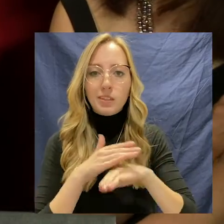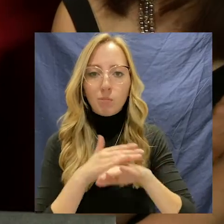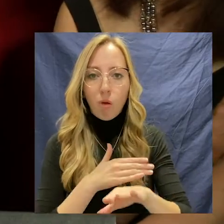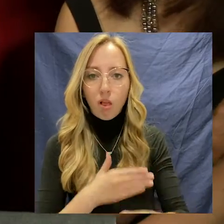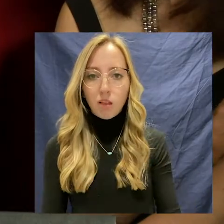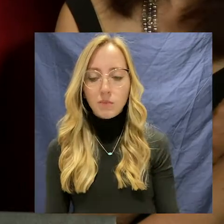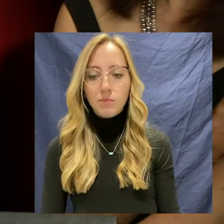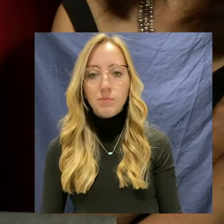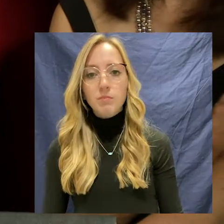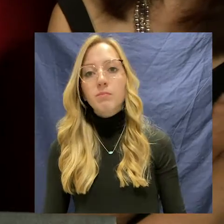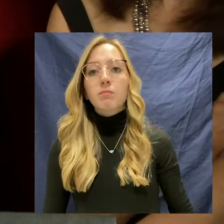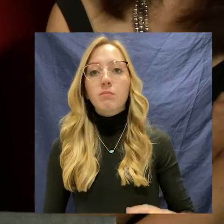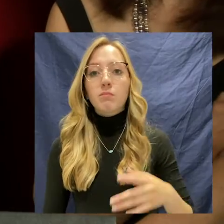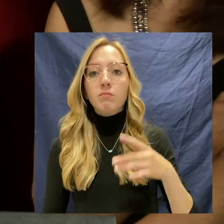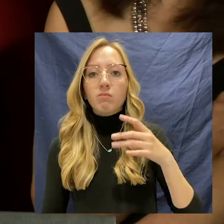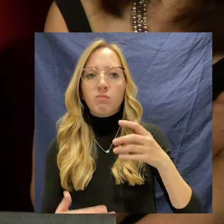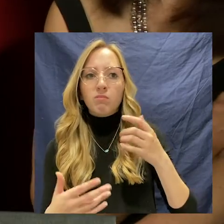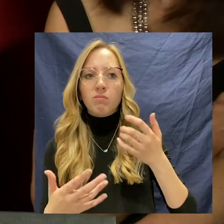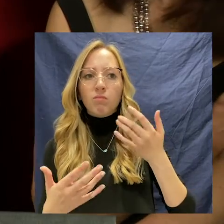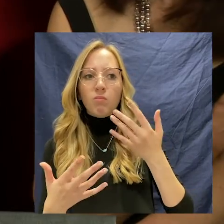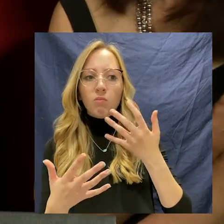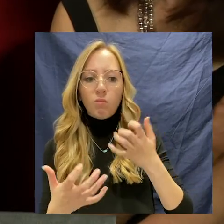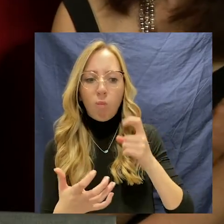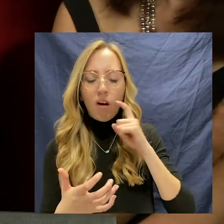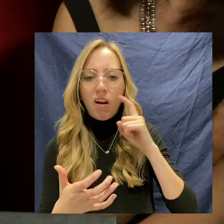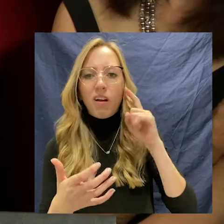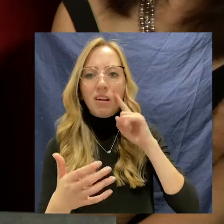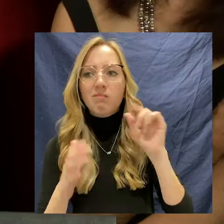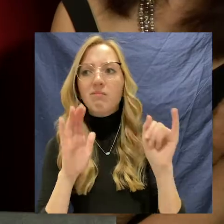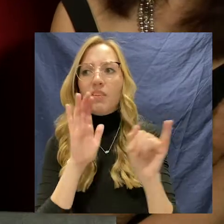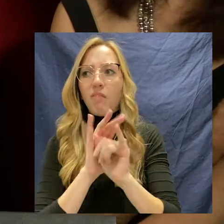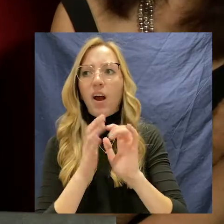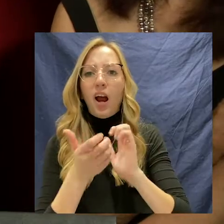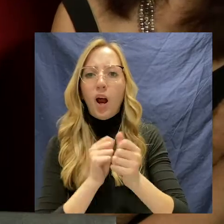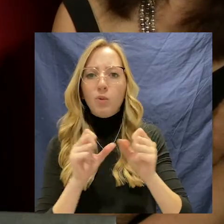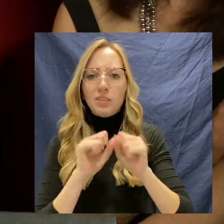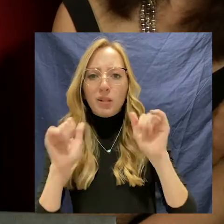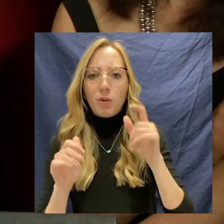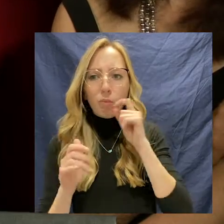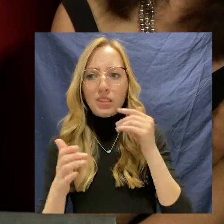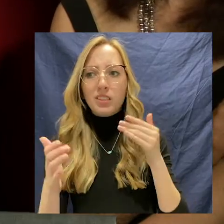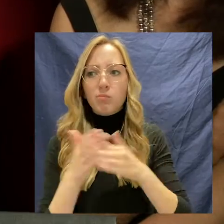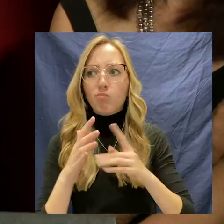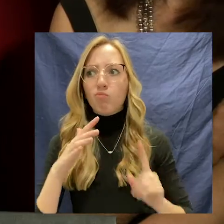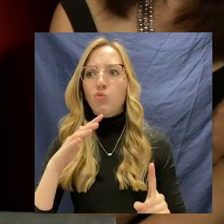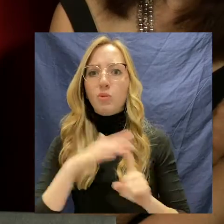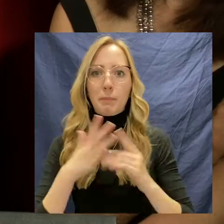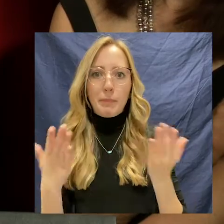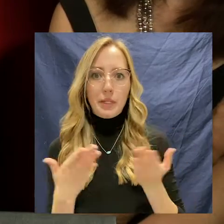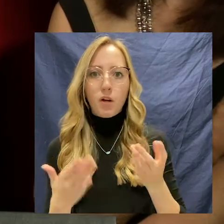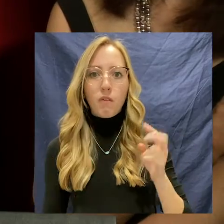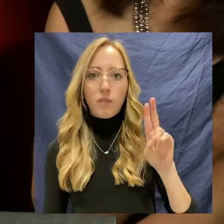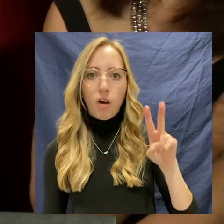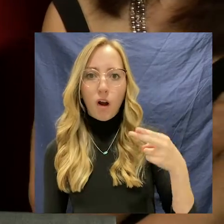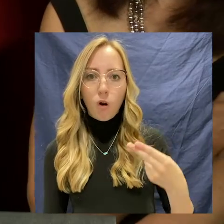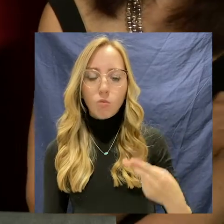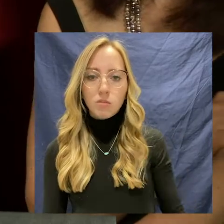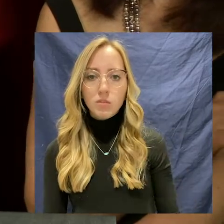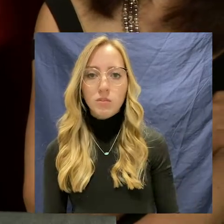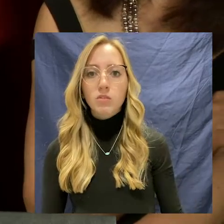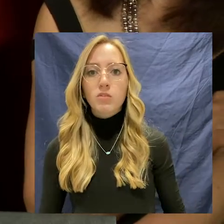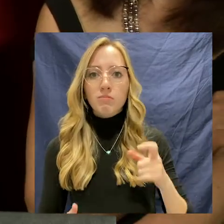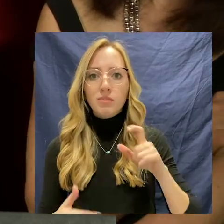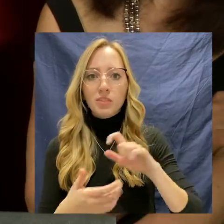identifying how systemic racism shows up at Vera House, how doing what we must to change our systems to ensure